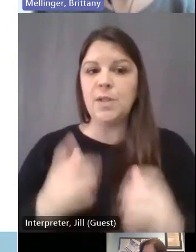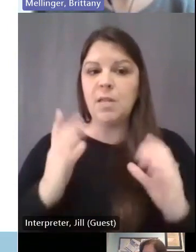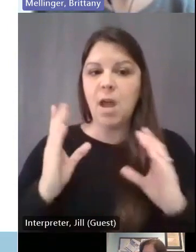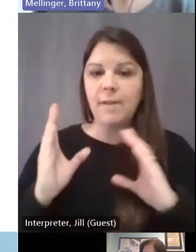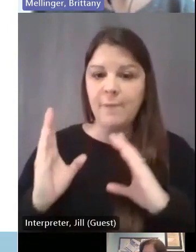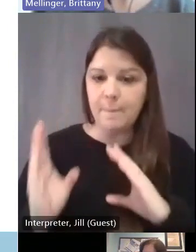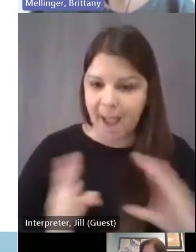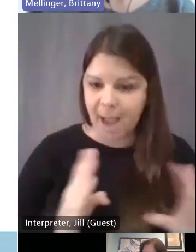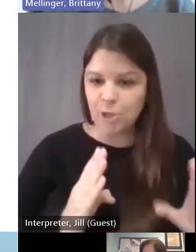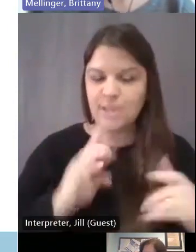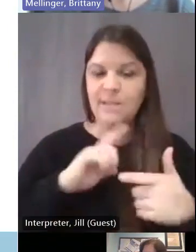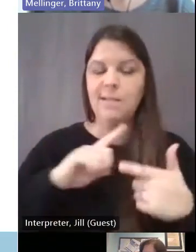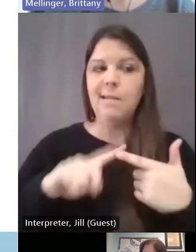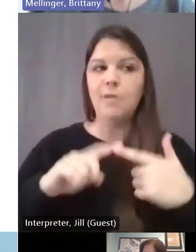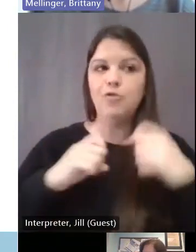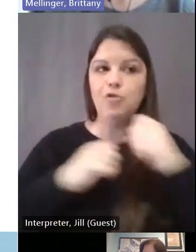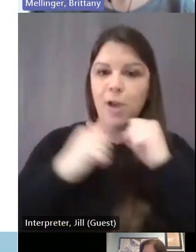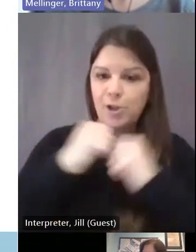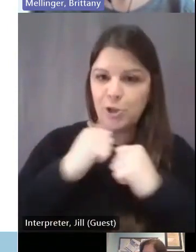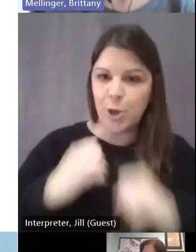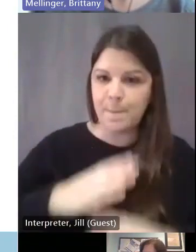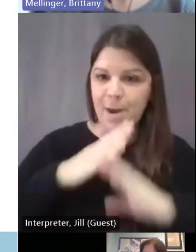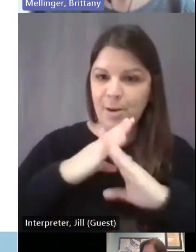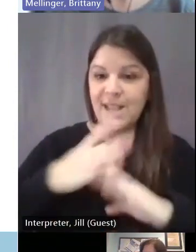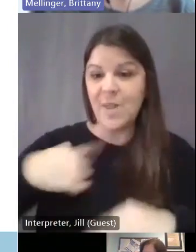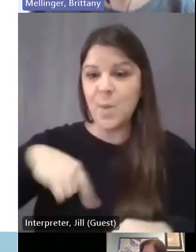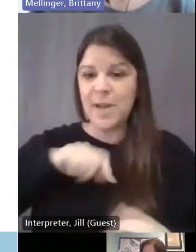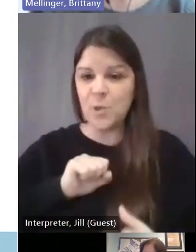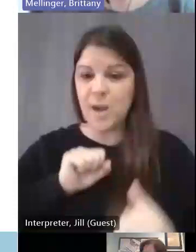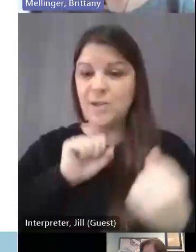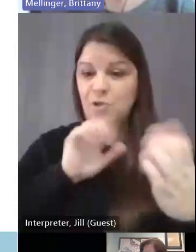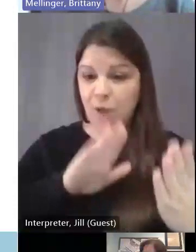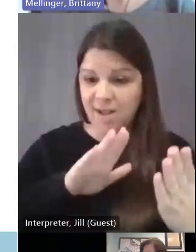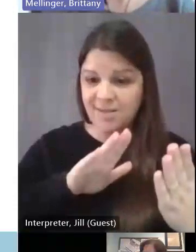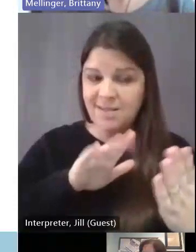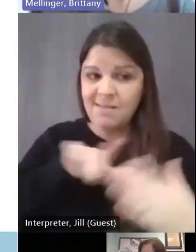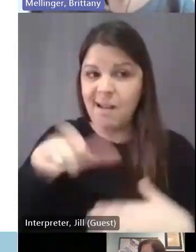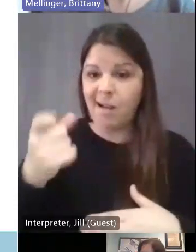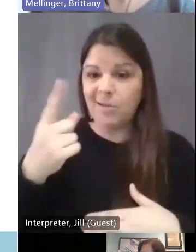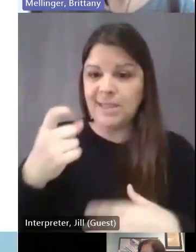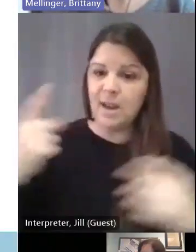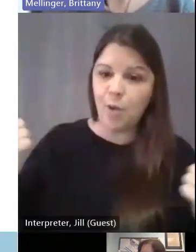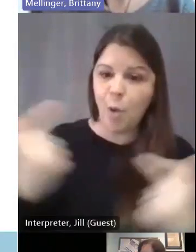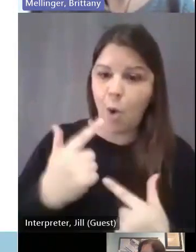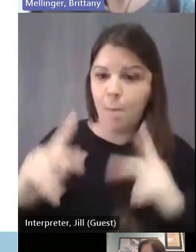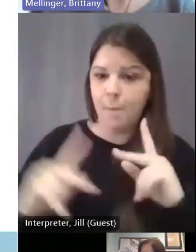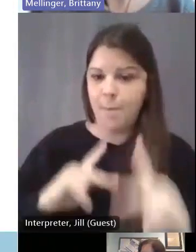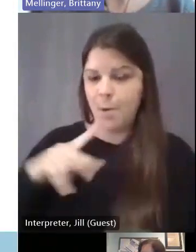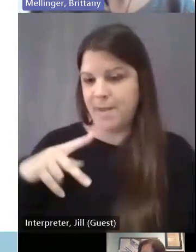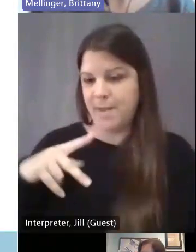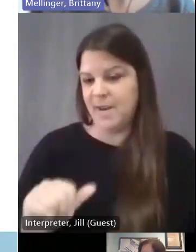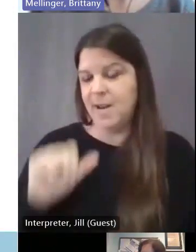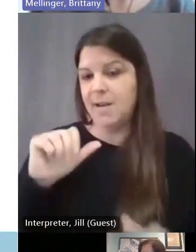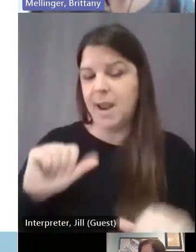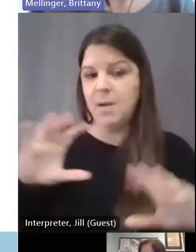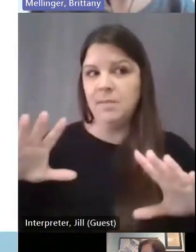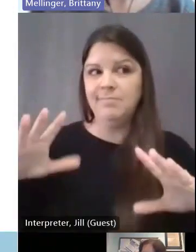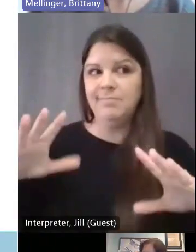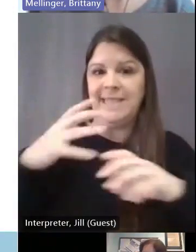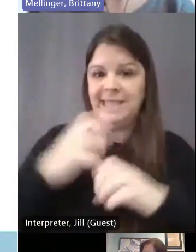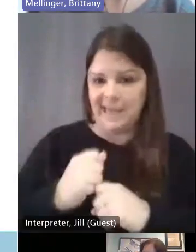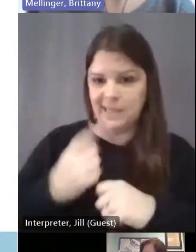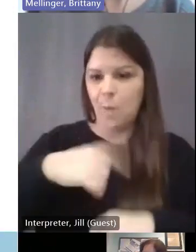structural barriers in place that we need to address in order to make sure that everyone in Pennsylvania is able to access quality housing